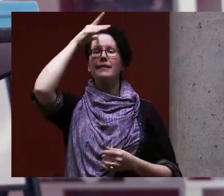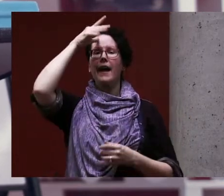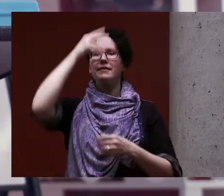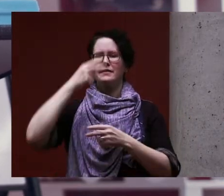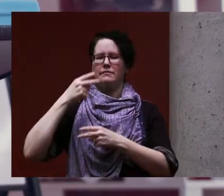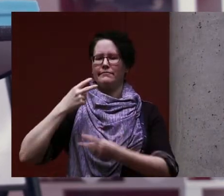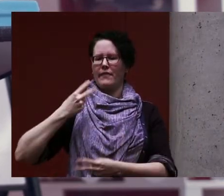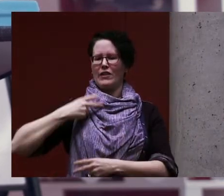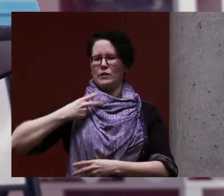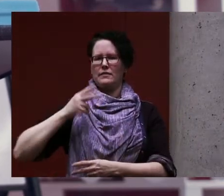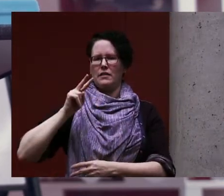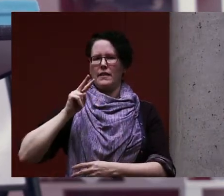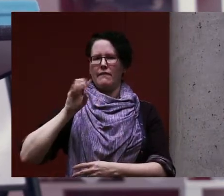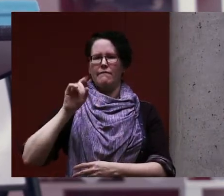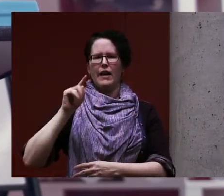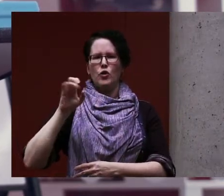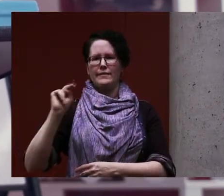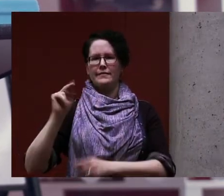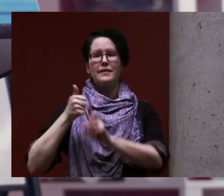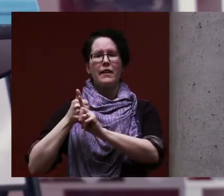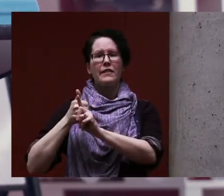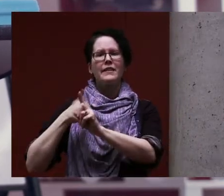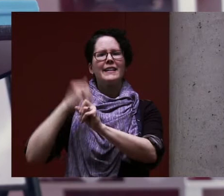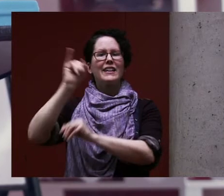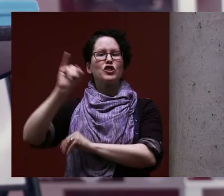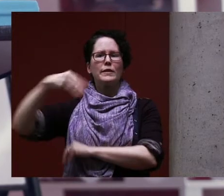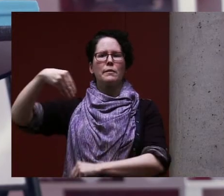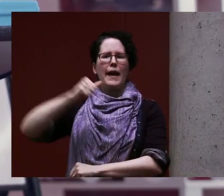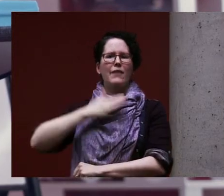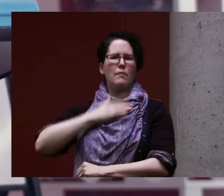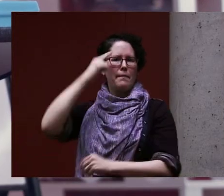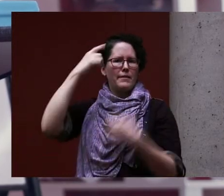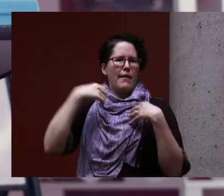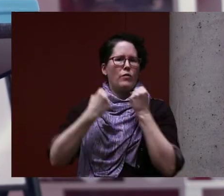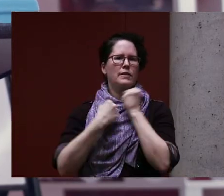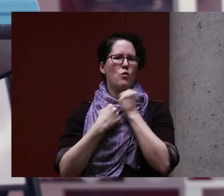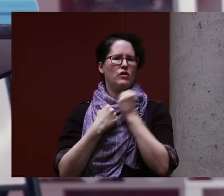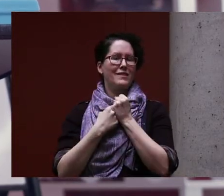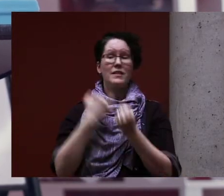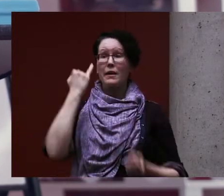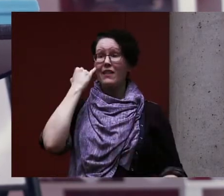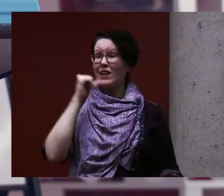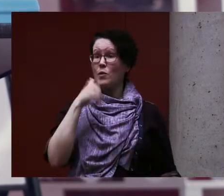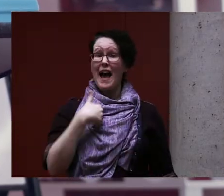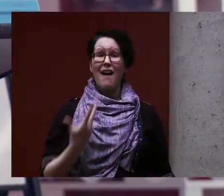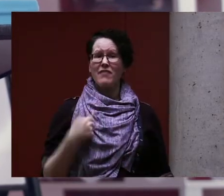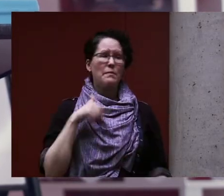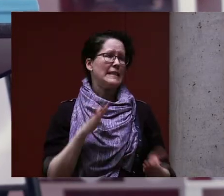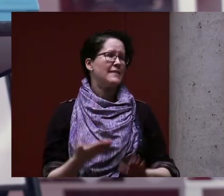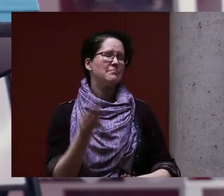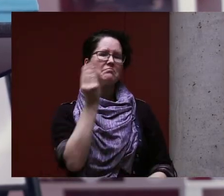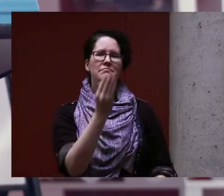health care is paid for. And if I'm telling you right now, if I didn't have that, I'd probably be dead by now.